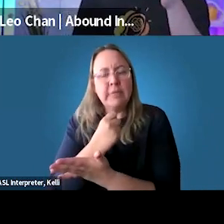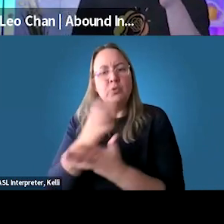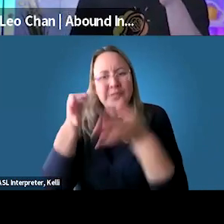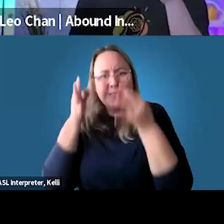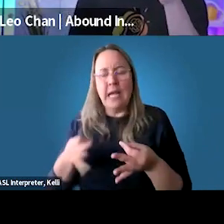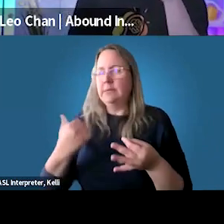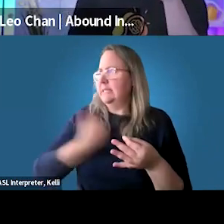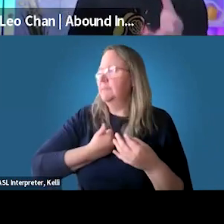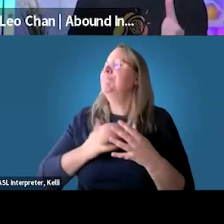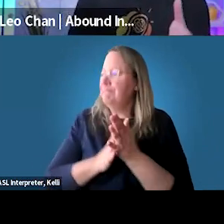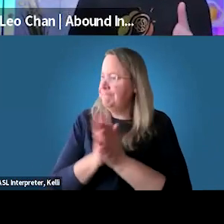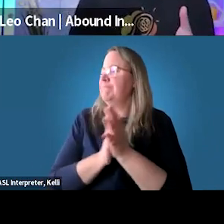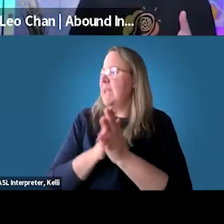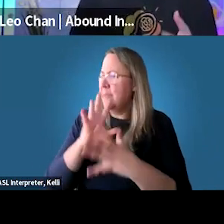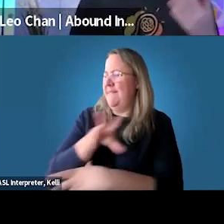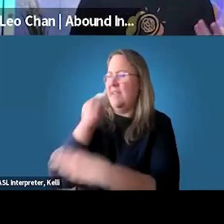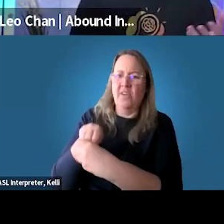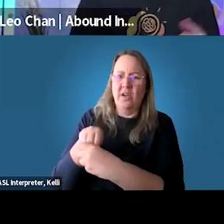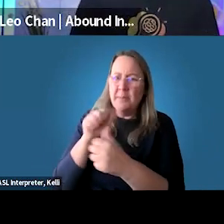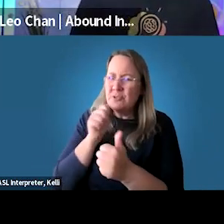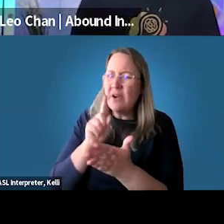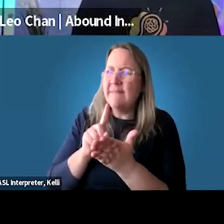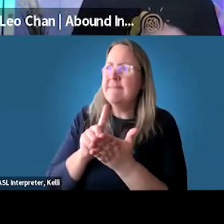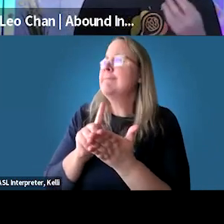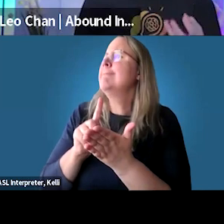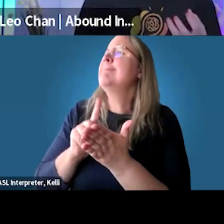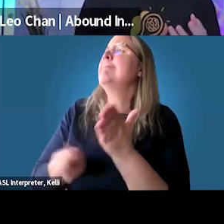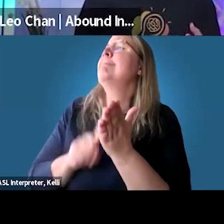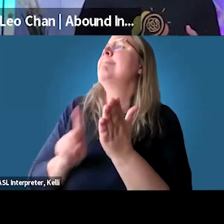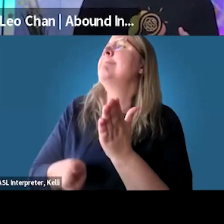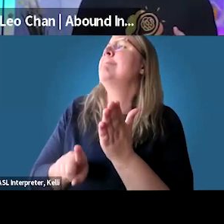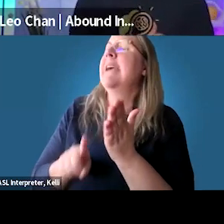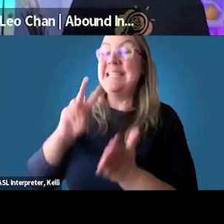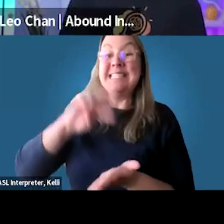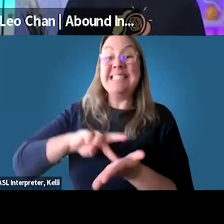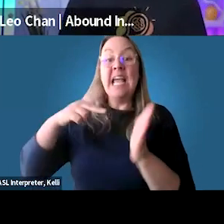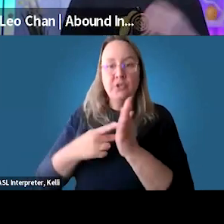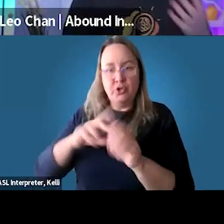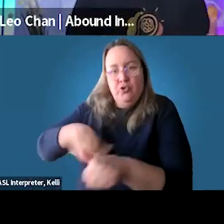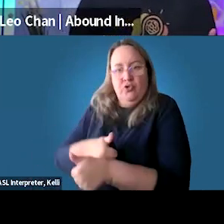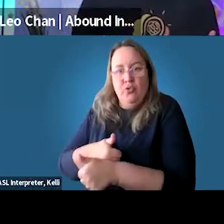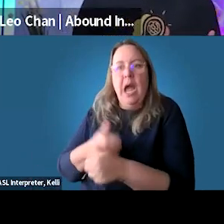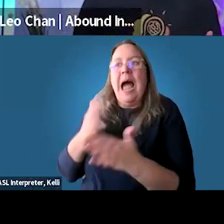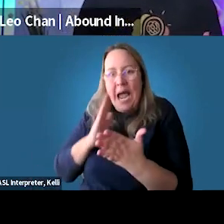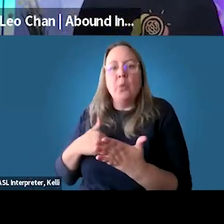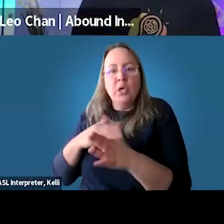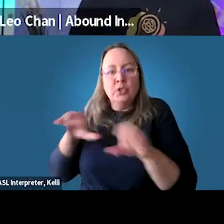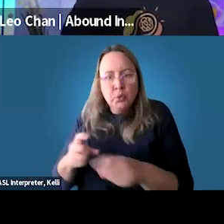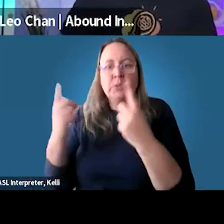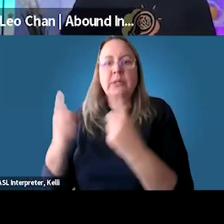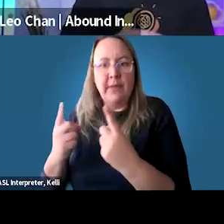choice to engage with it when you see it. Okay. It's an intentional choice. So that's proactive